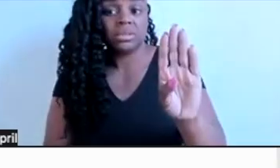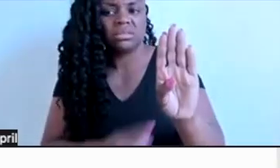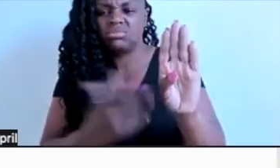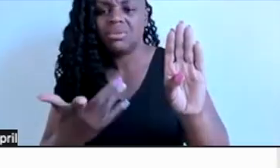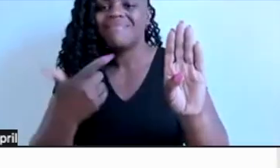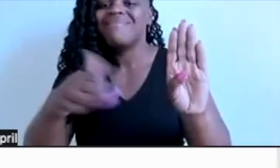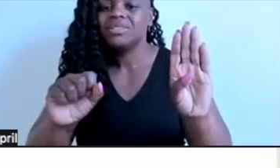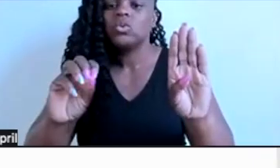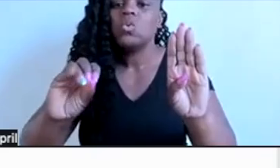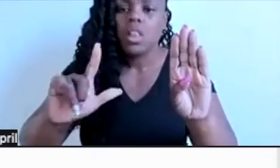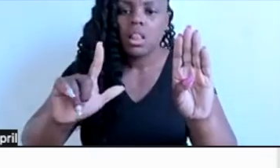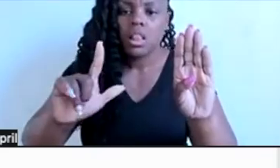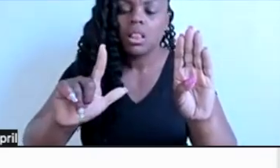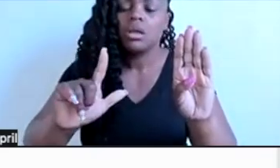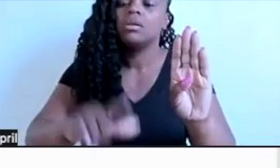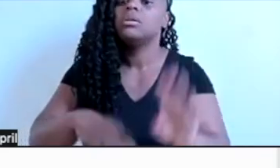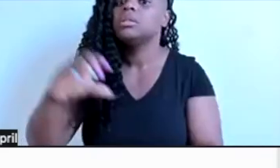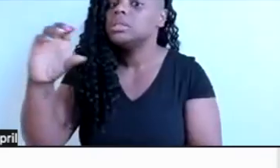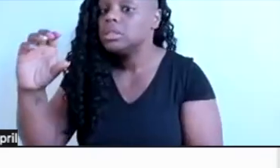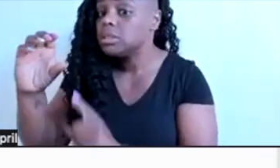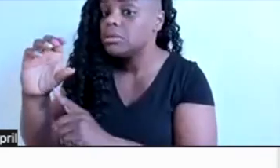fires, electrical wiring and appliances.